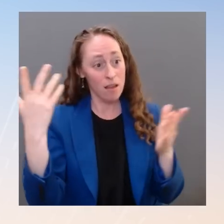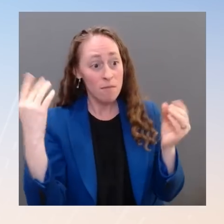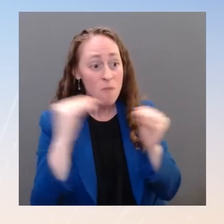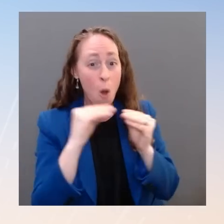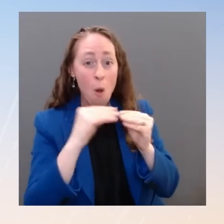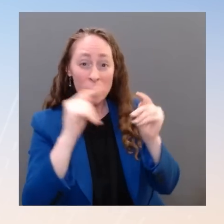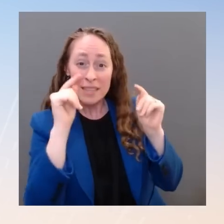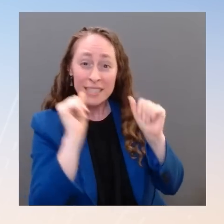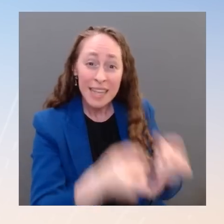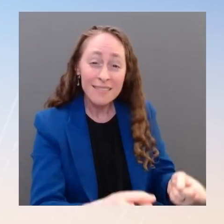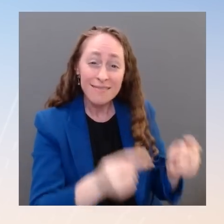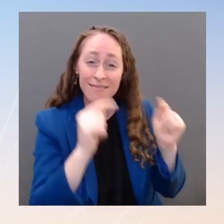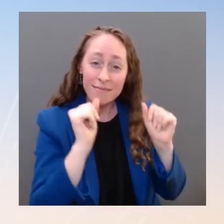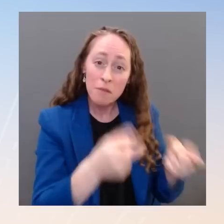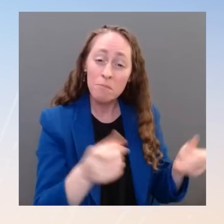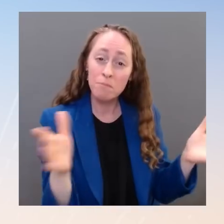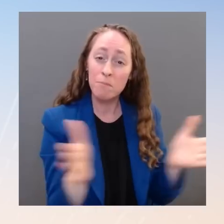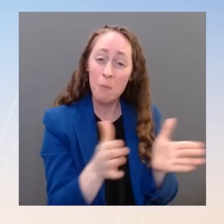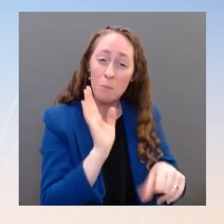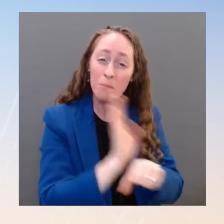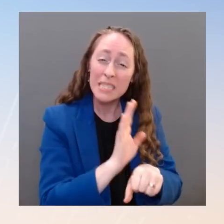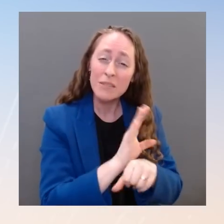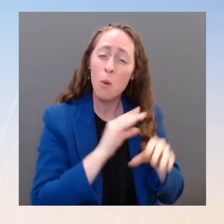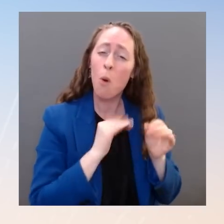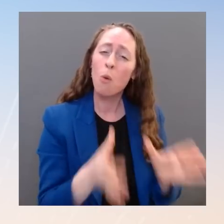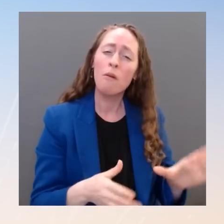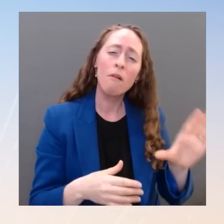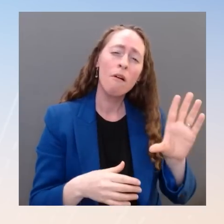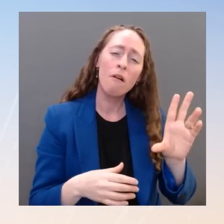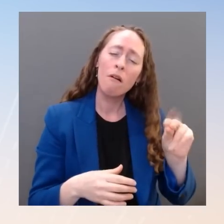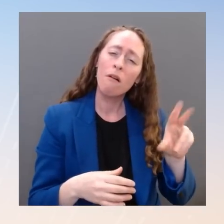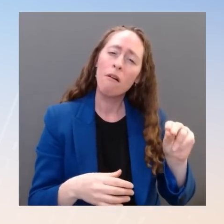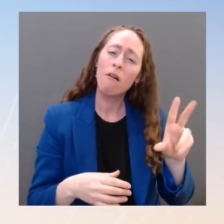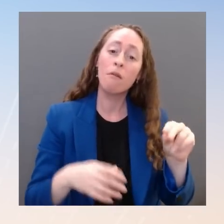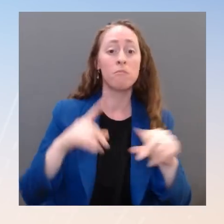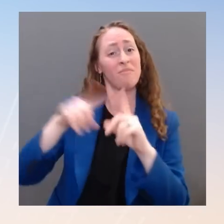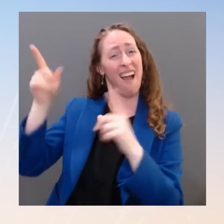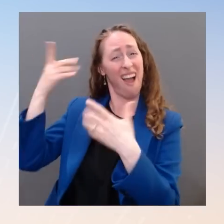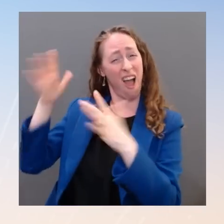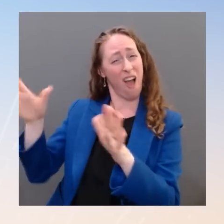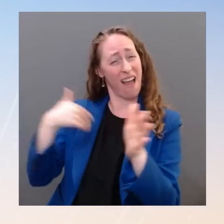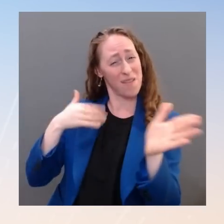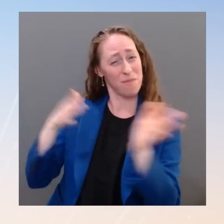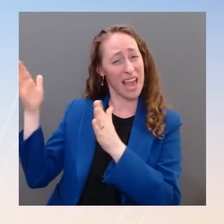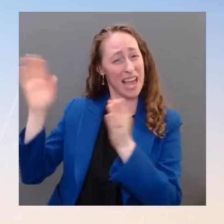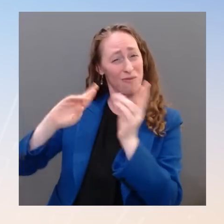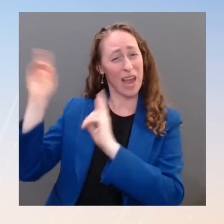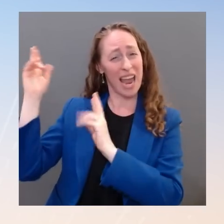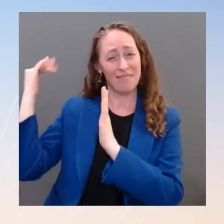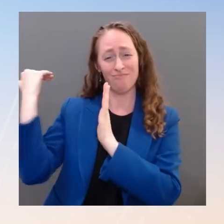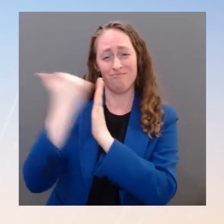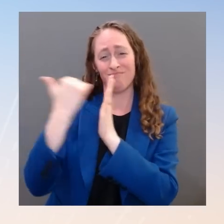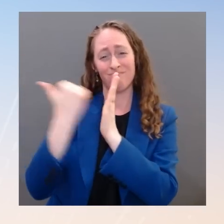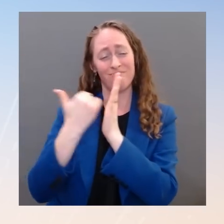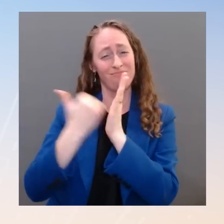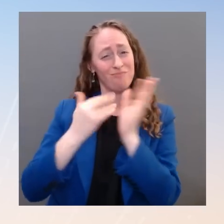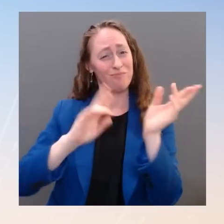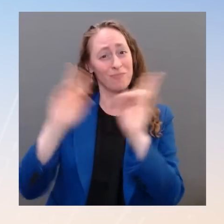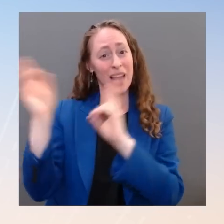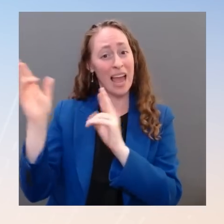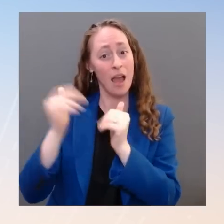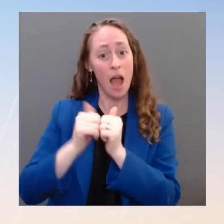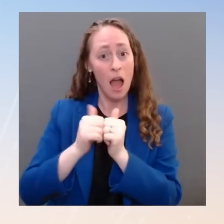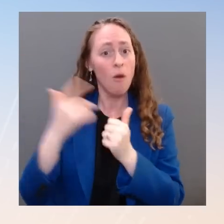economic strategy to keep the small business boom going, including expanding access to capital, making historic investments in technical